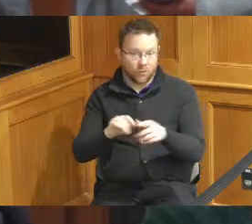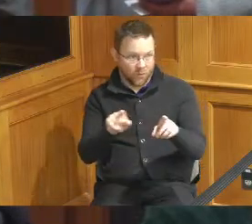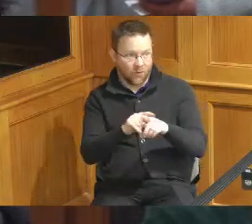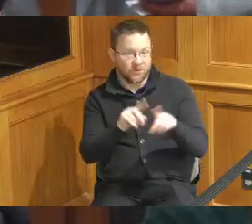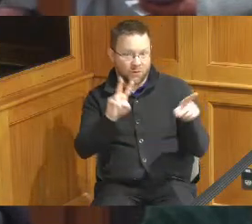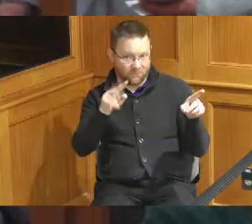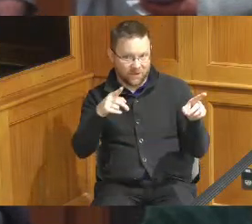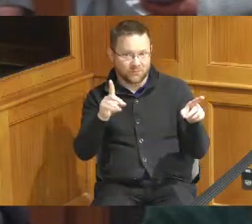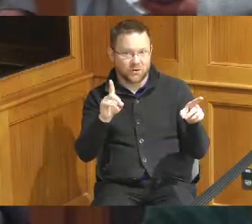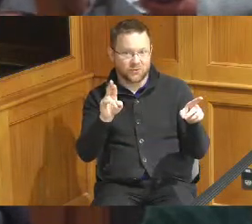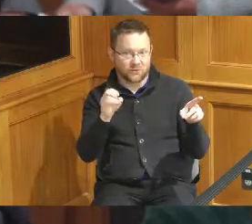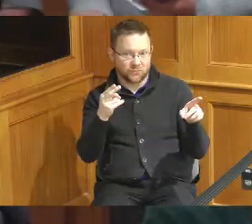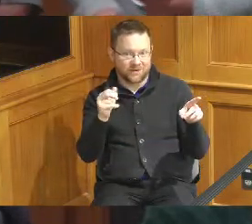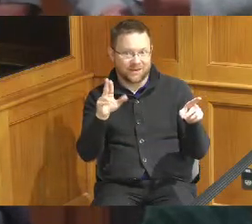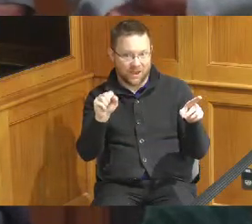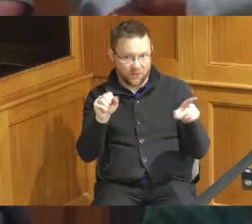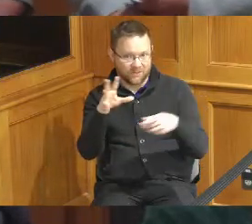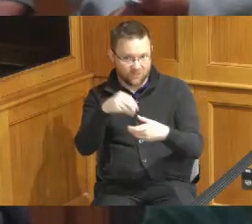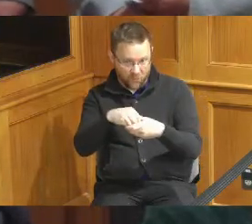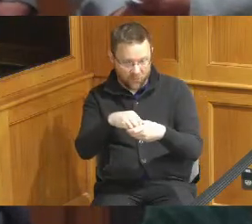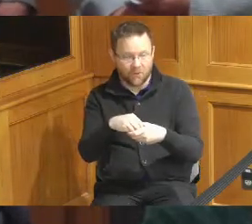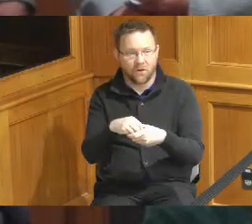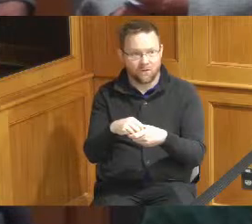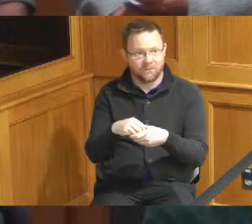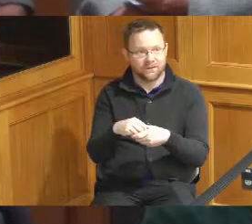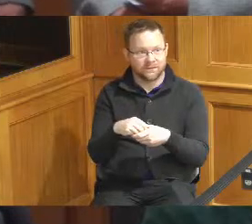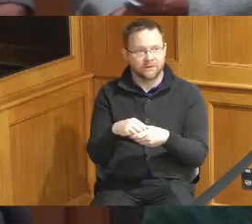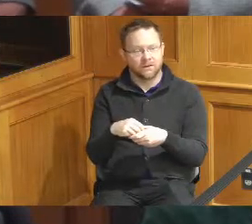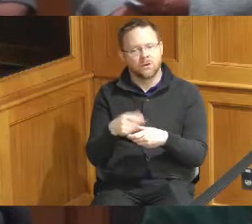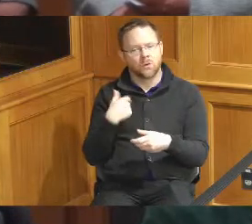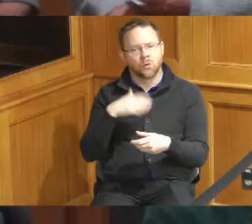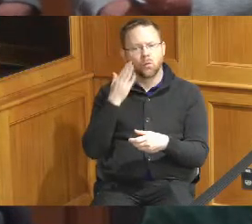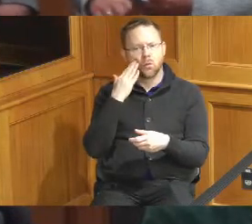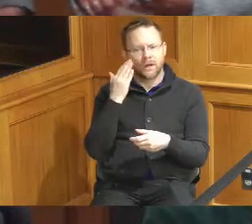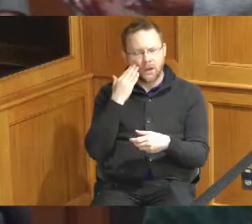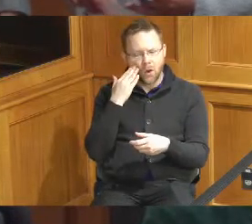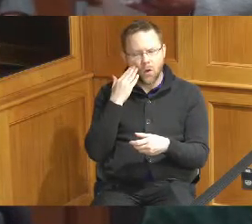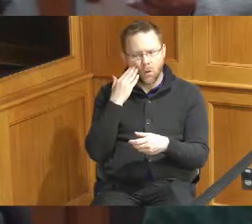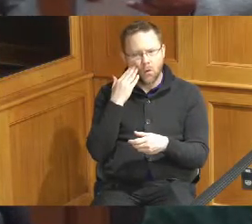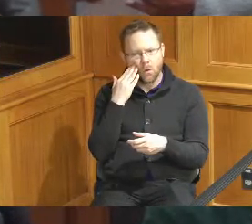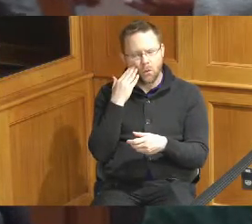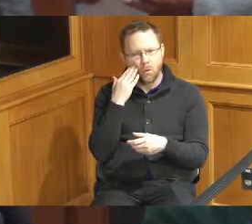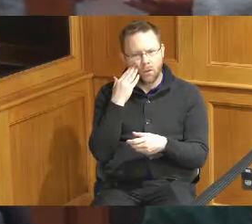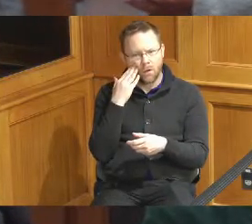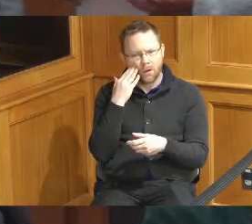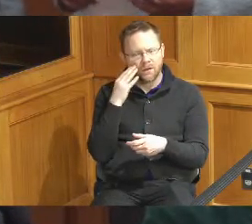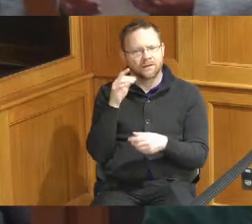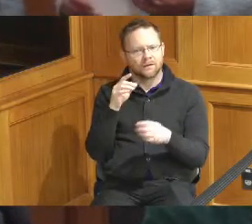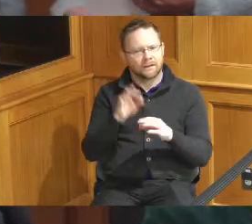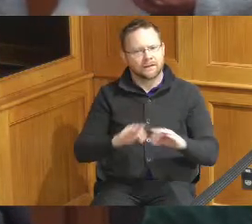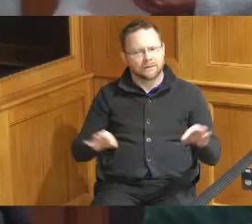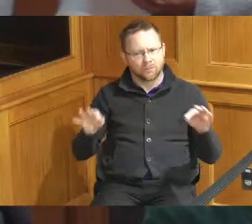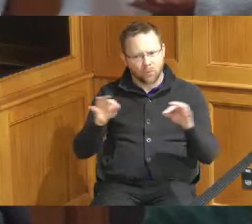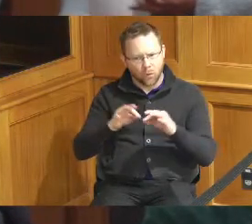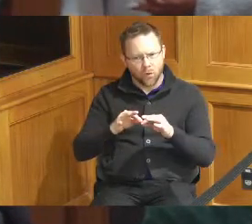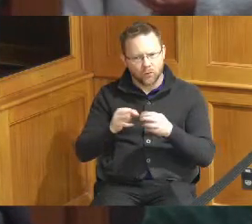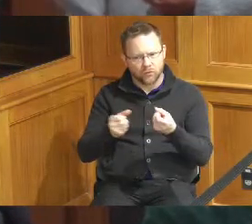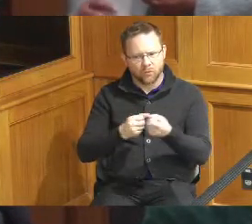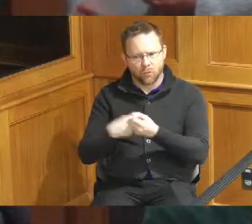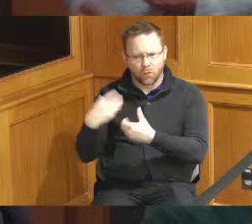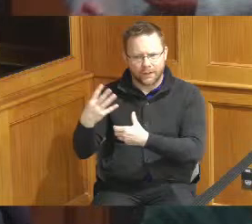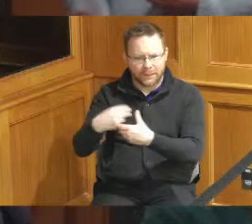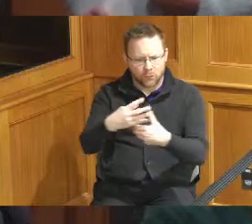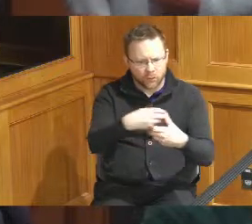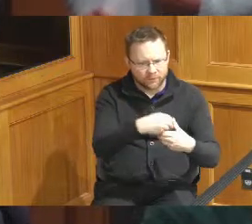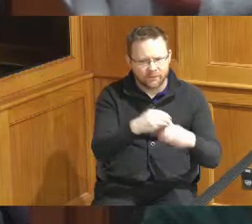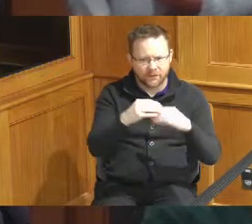Denise Driehaus have included the need to have inclusivity and diversity on a